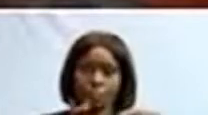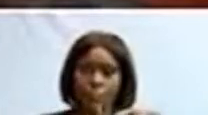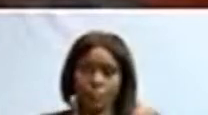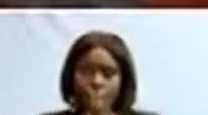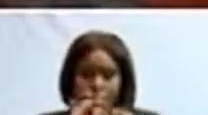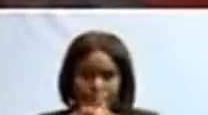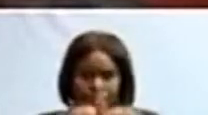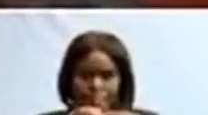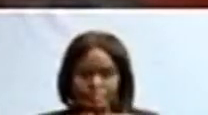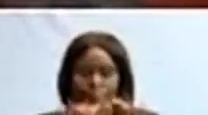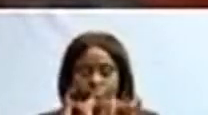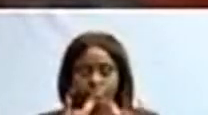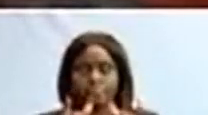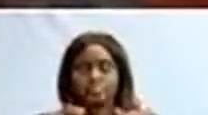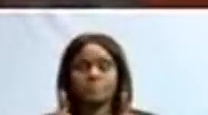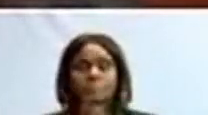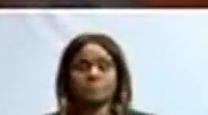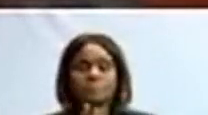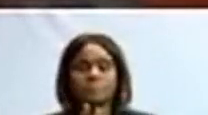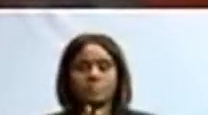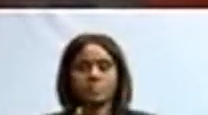figure remains